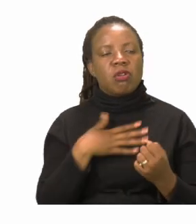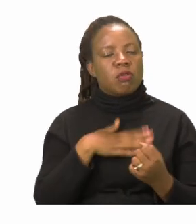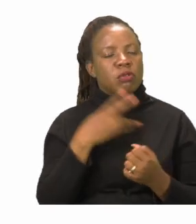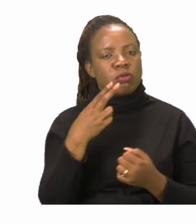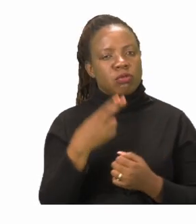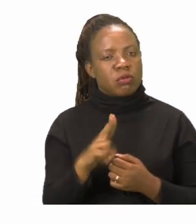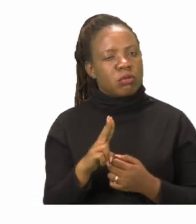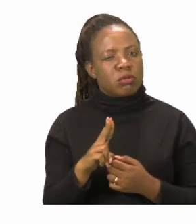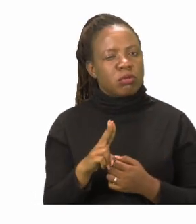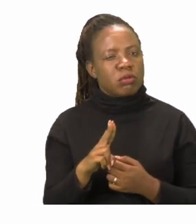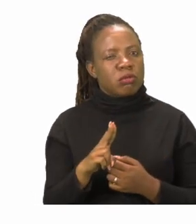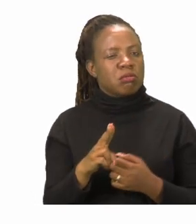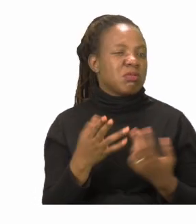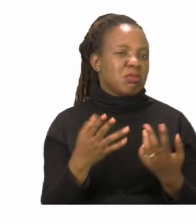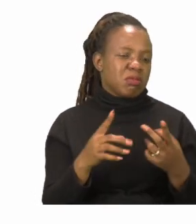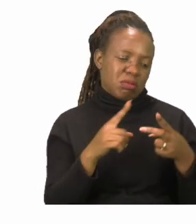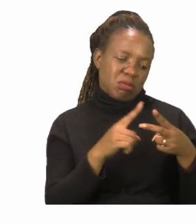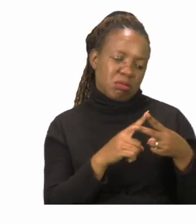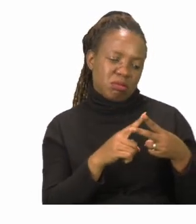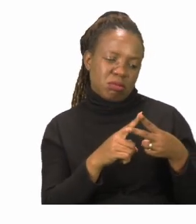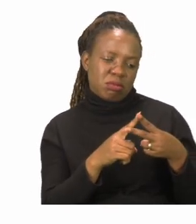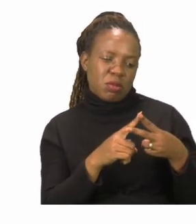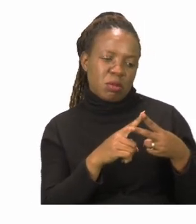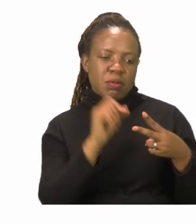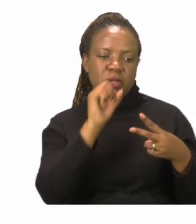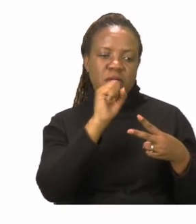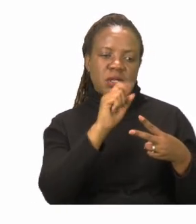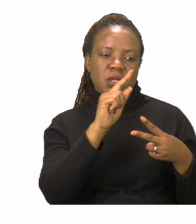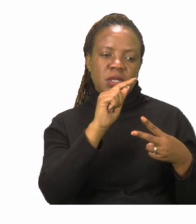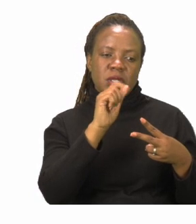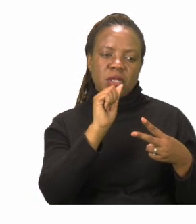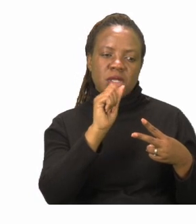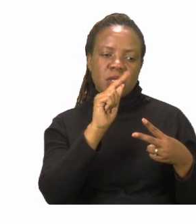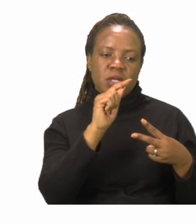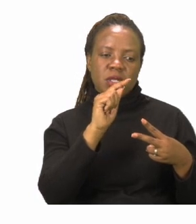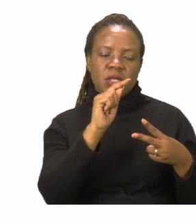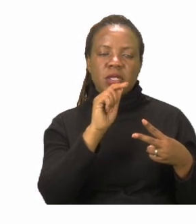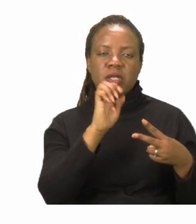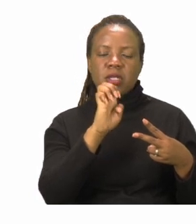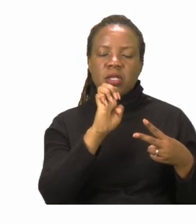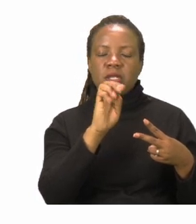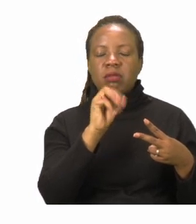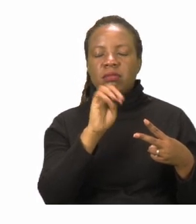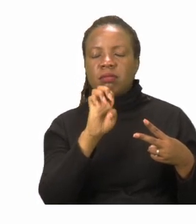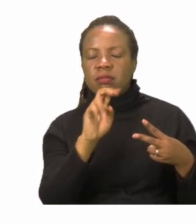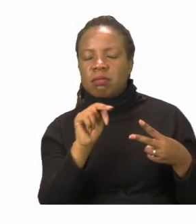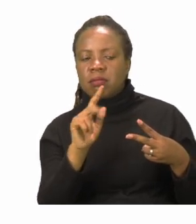command sentence or a statement sentence. In this case, it is a